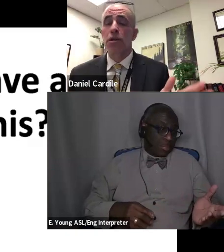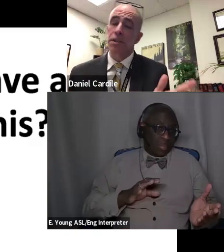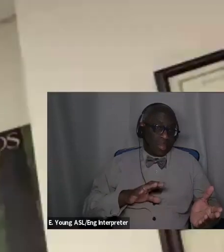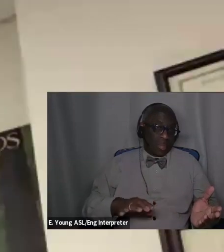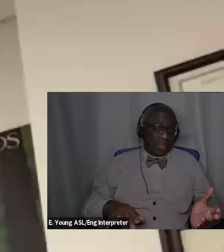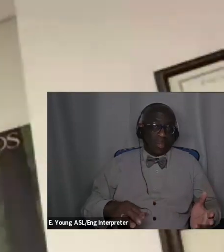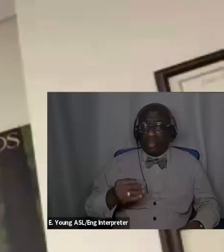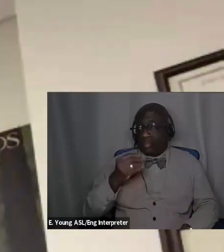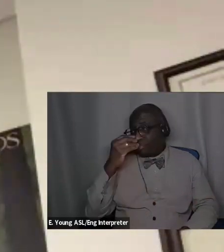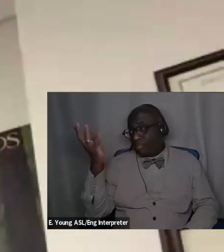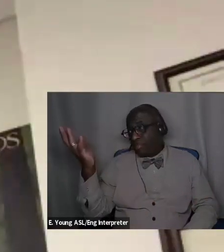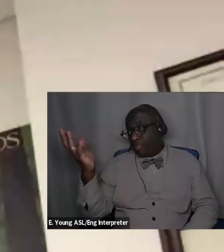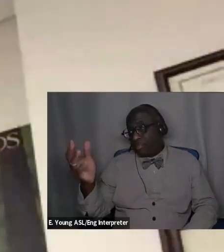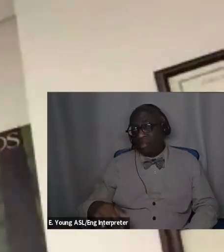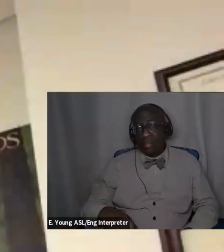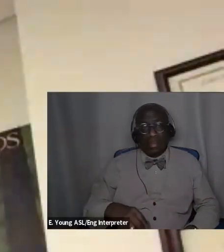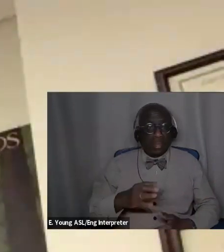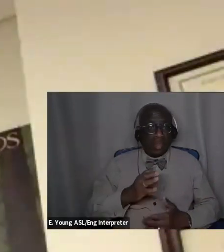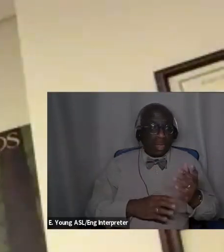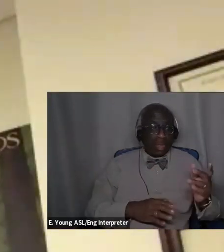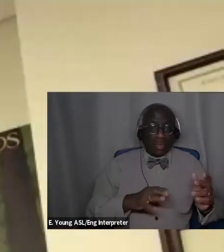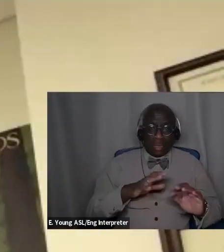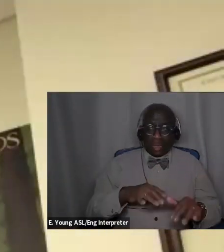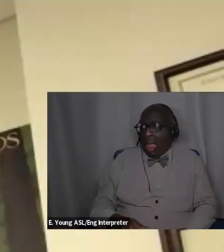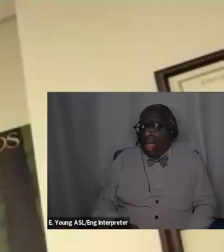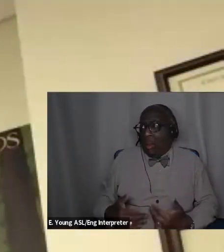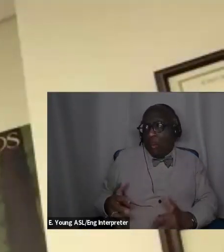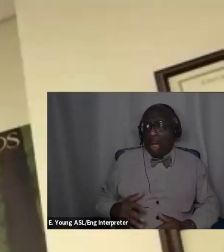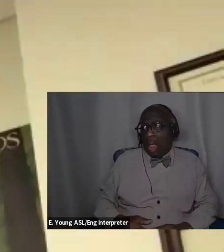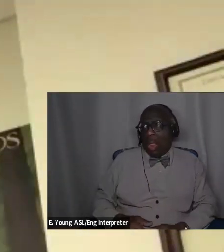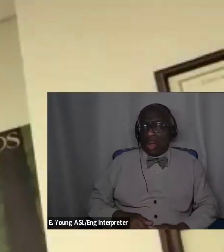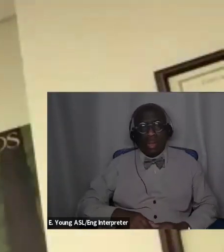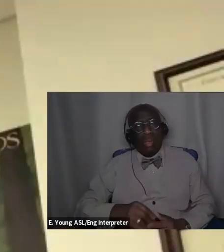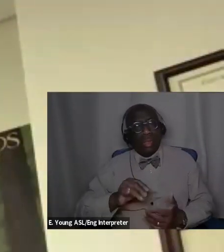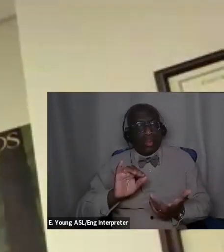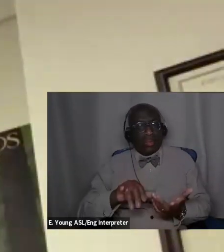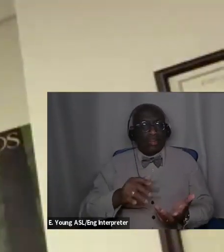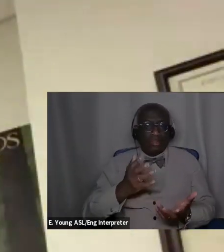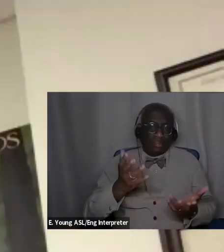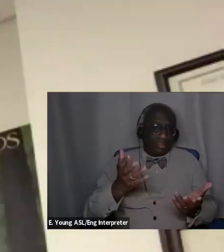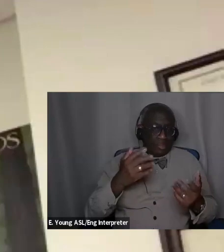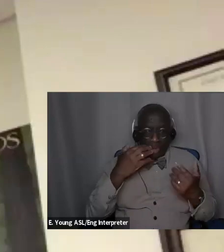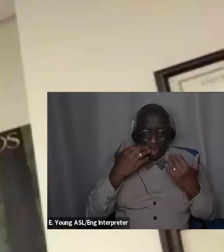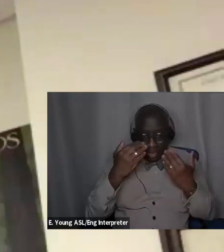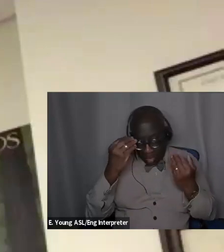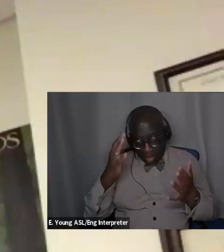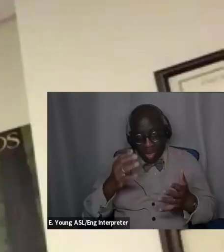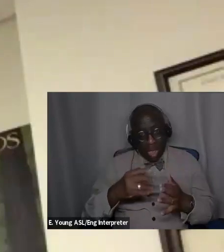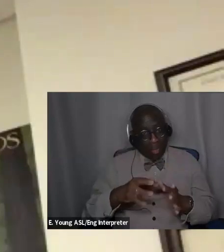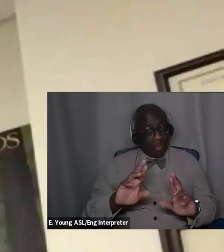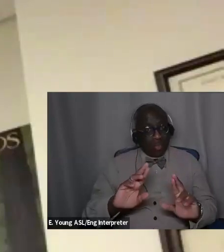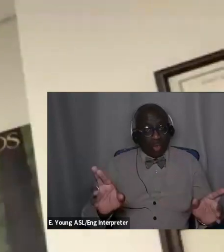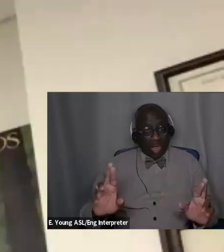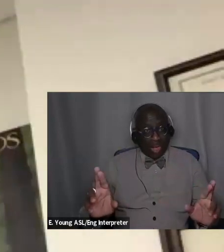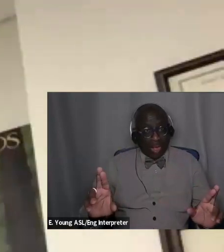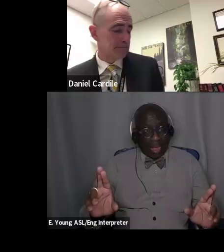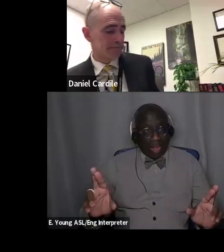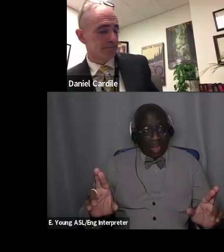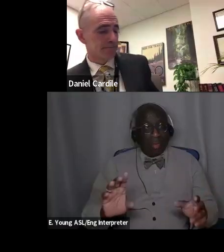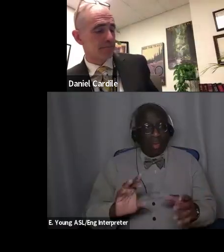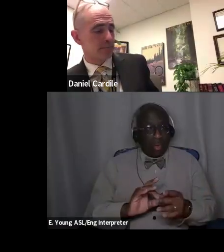care at all. Sometimes people care a lot, and you just don't know. So you just have to be ready for it and cooperate.